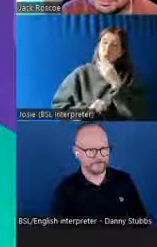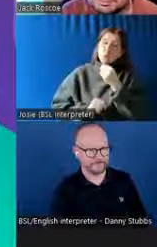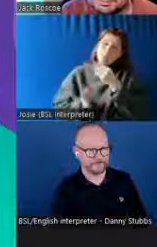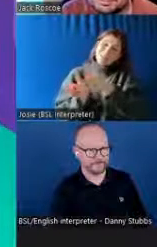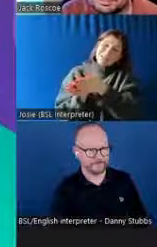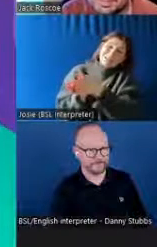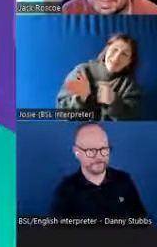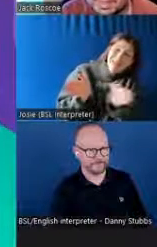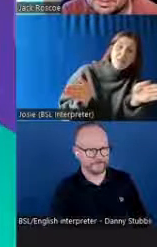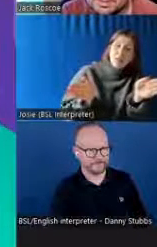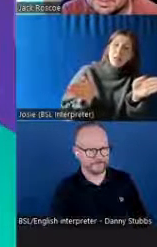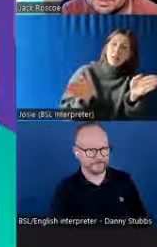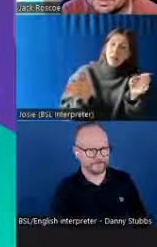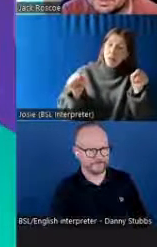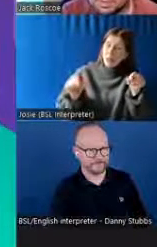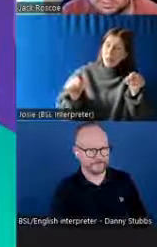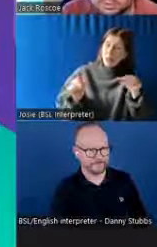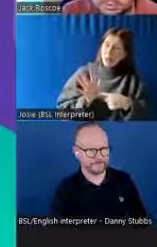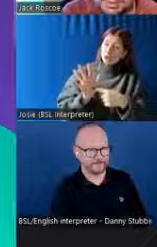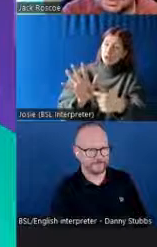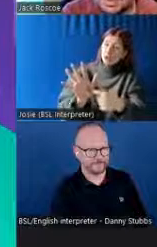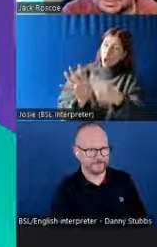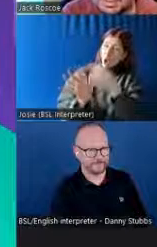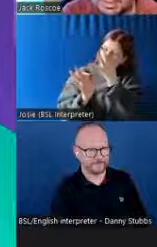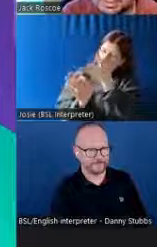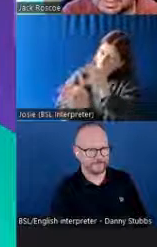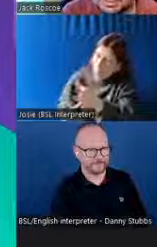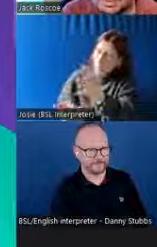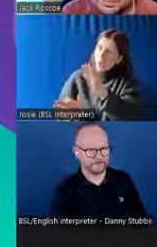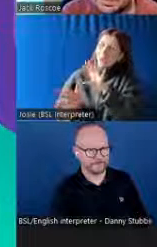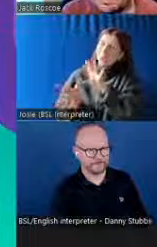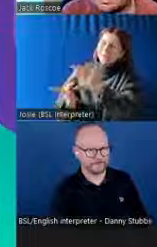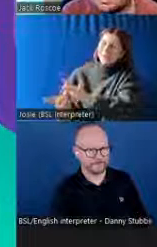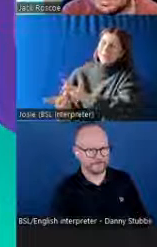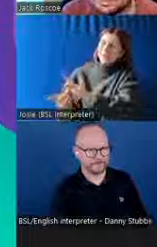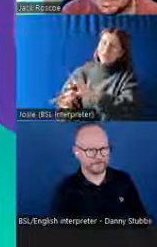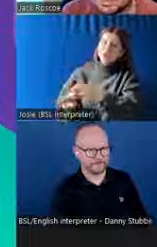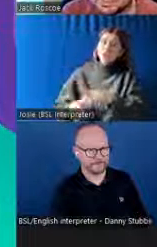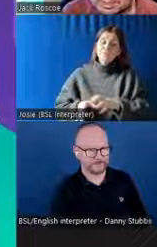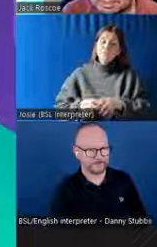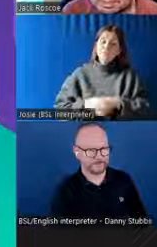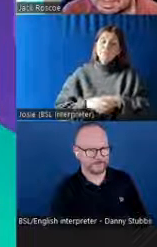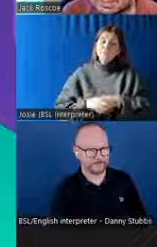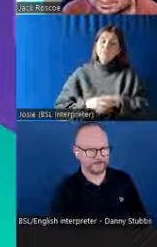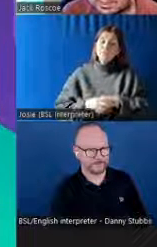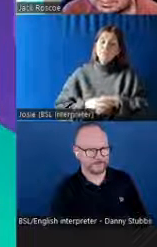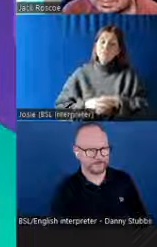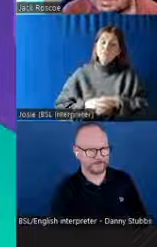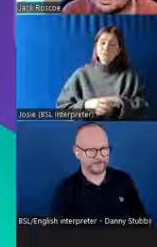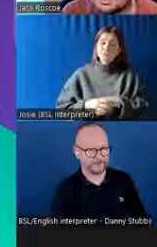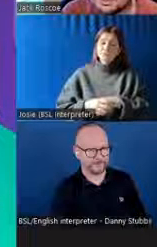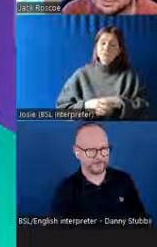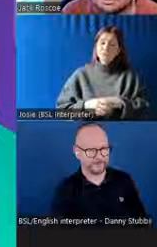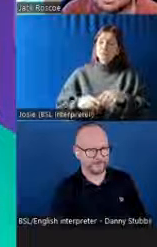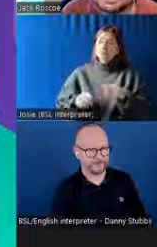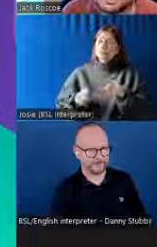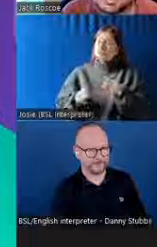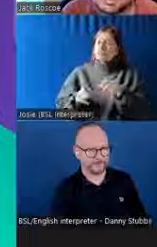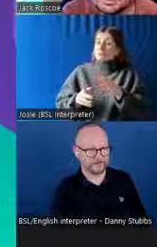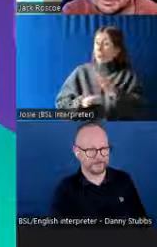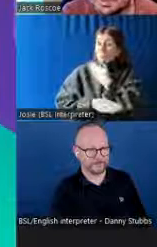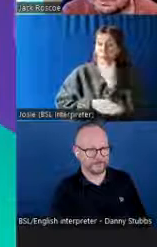work. Since you're not surveying them and asking them, this scale needs to be based on things that are